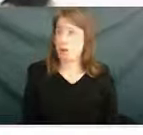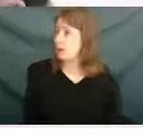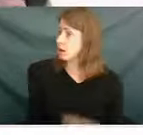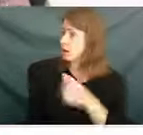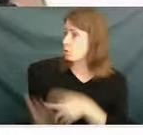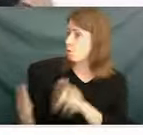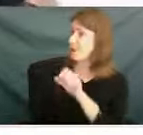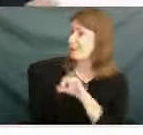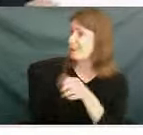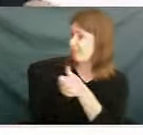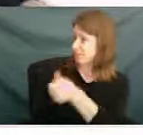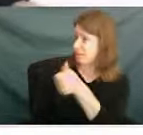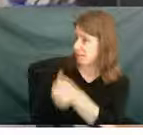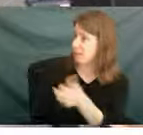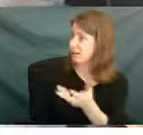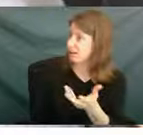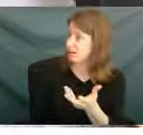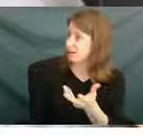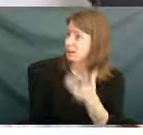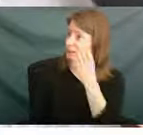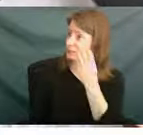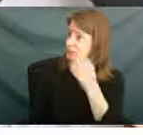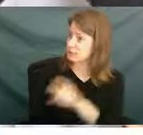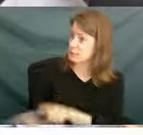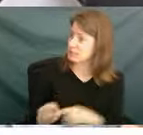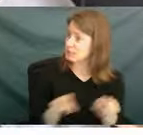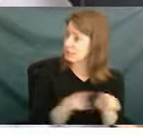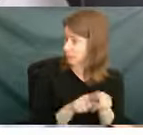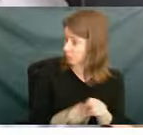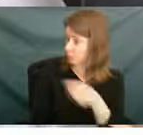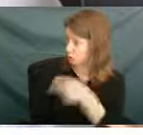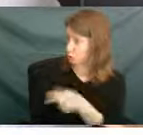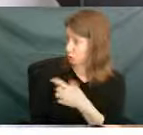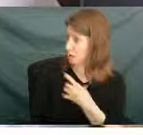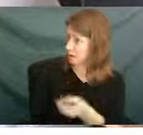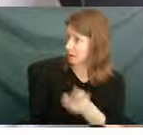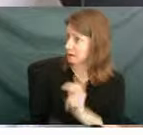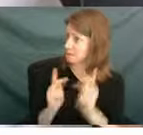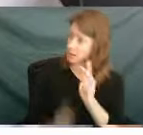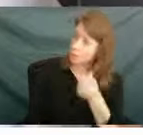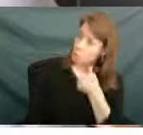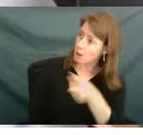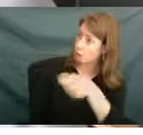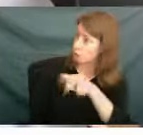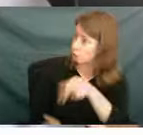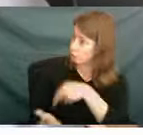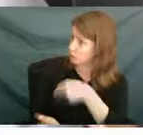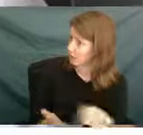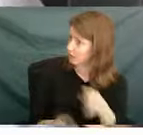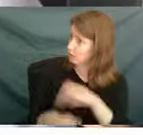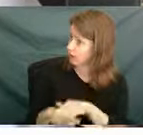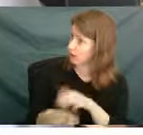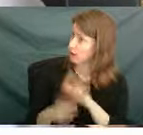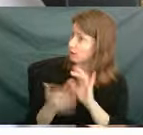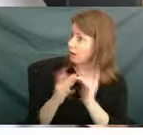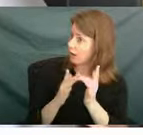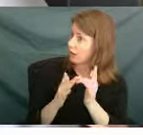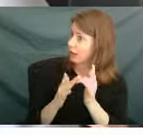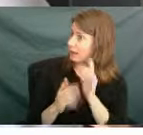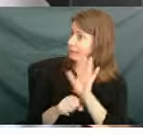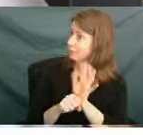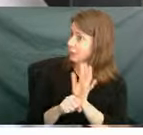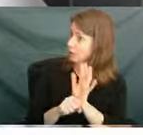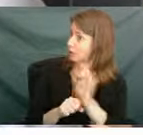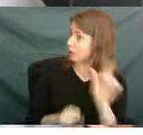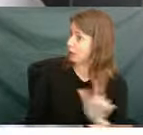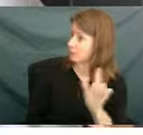Would you like to be on an online library? Actually, if I was that person, I wouldn't really like that, but